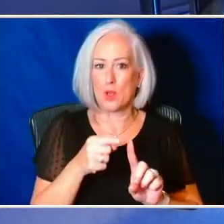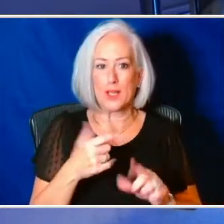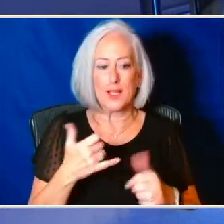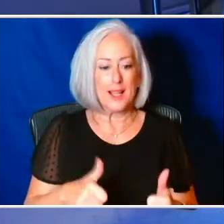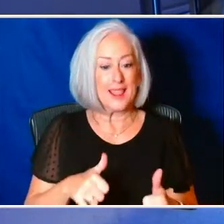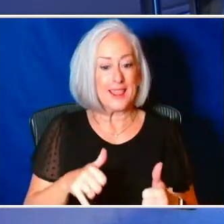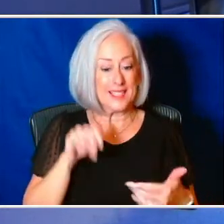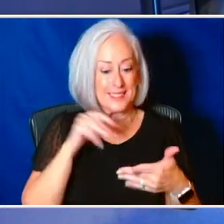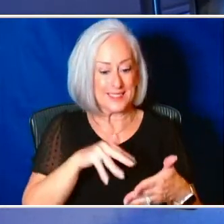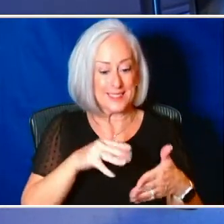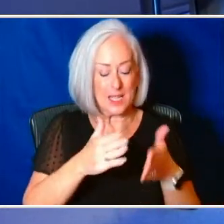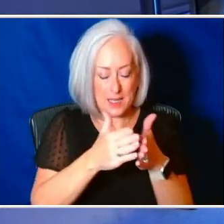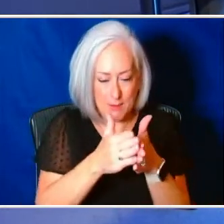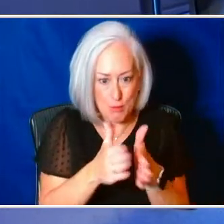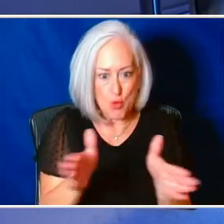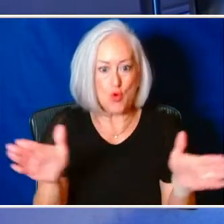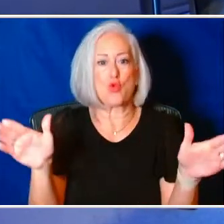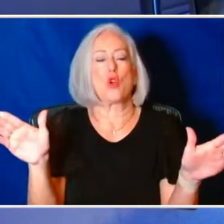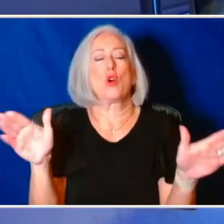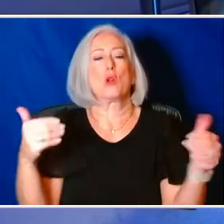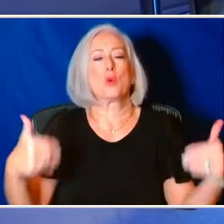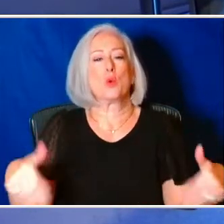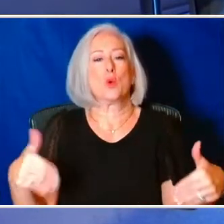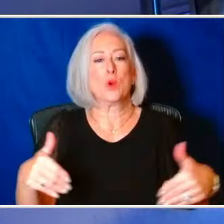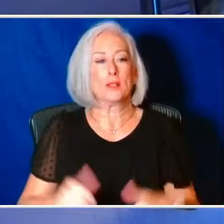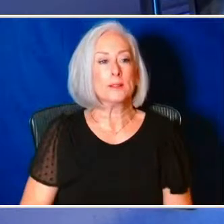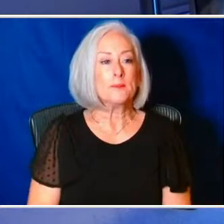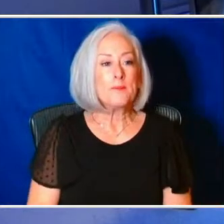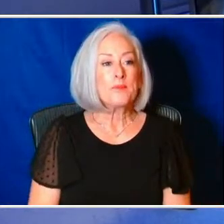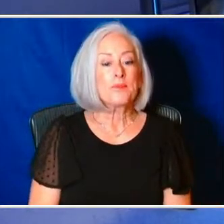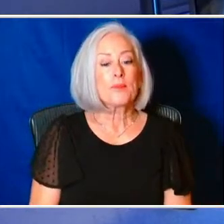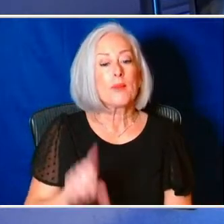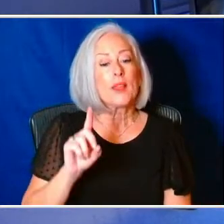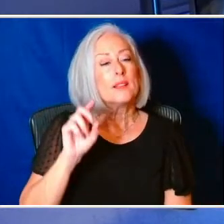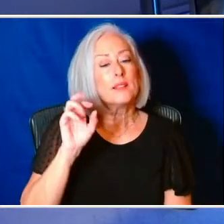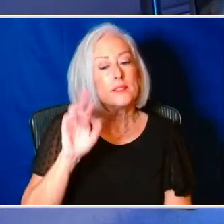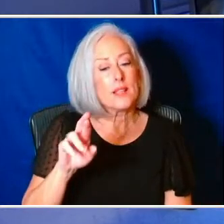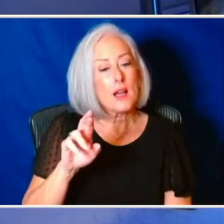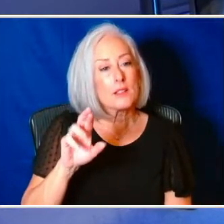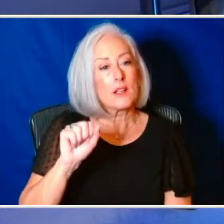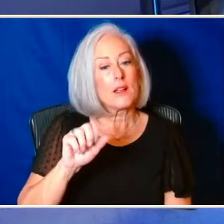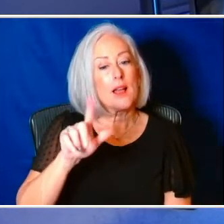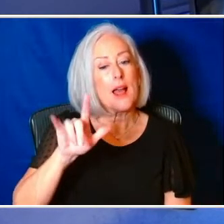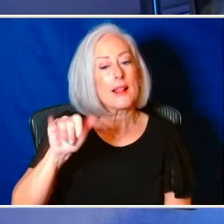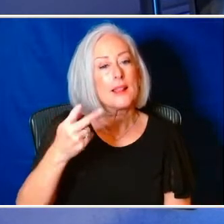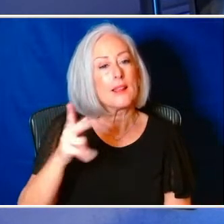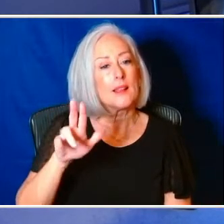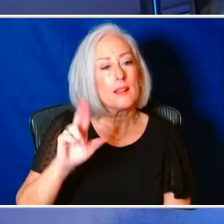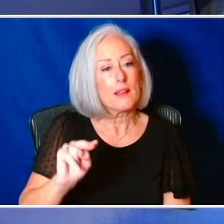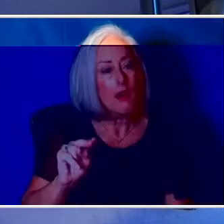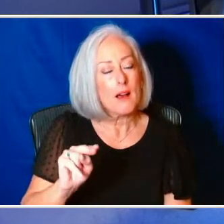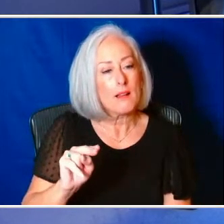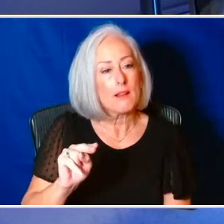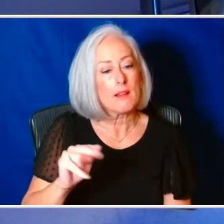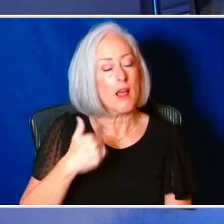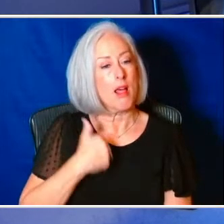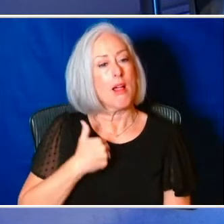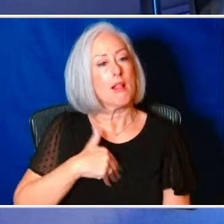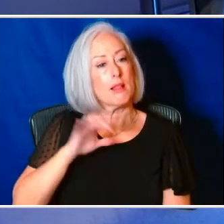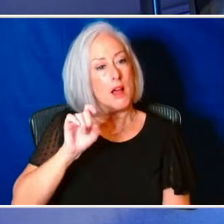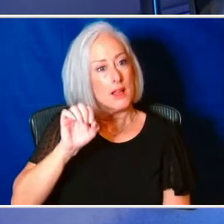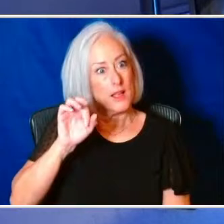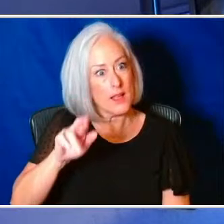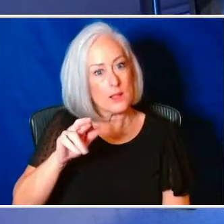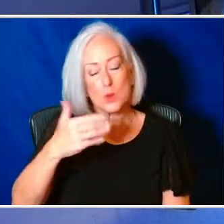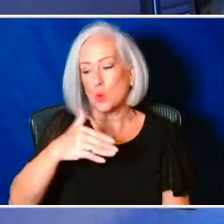focused effort. So Dr. Naji, out of all the cancers, lung cancer remains the most deadly with more